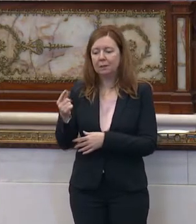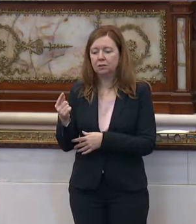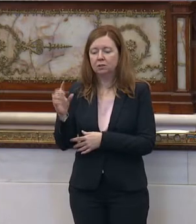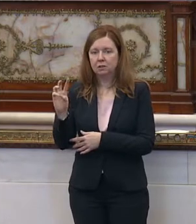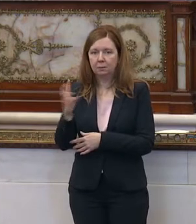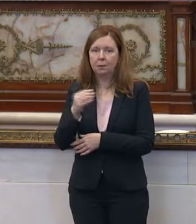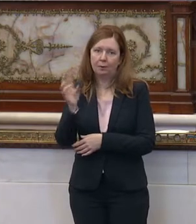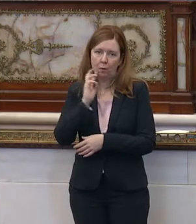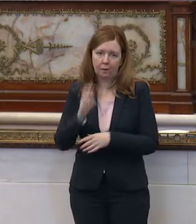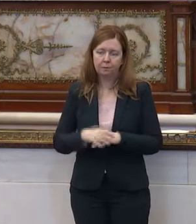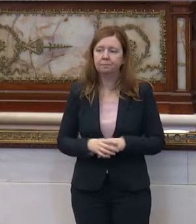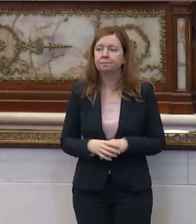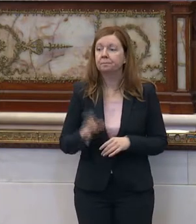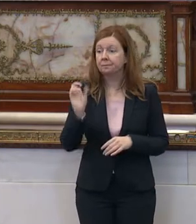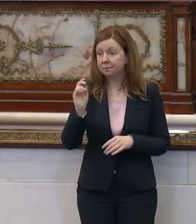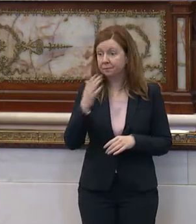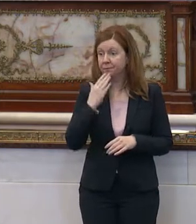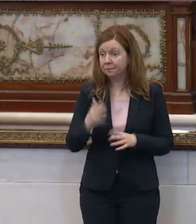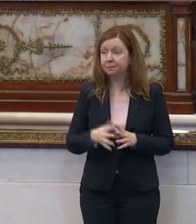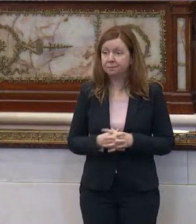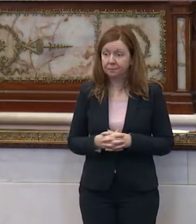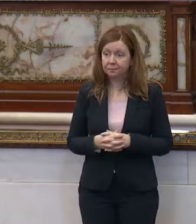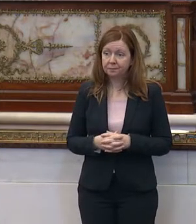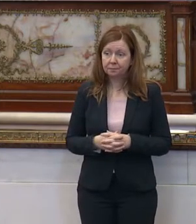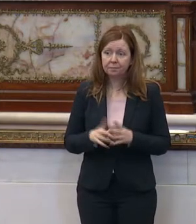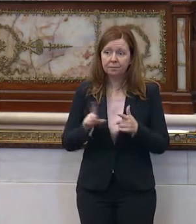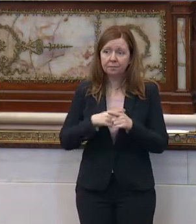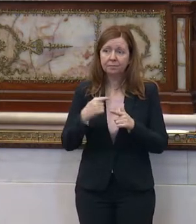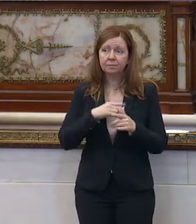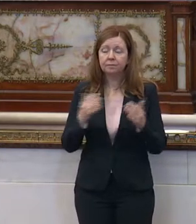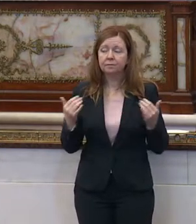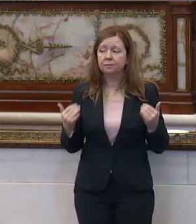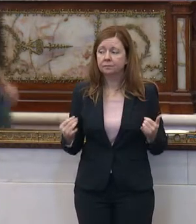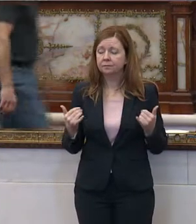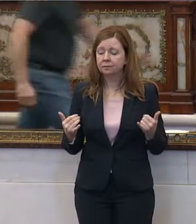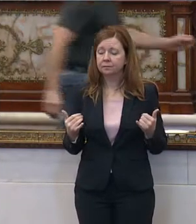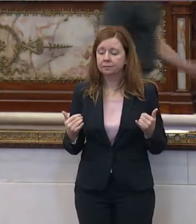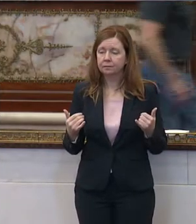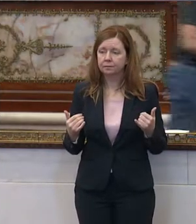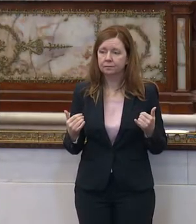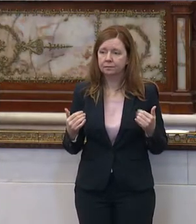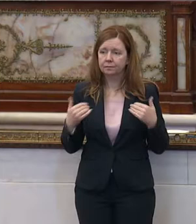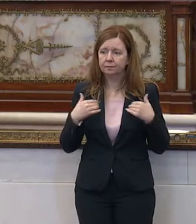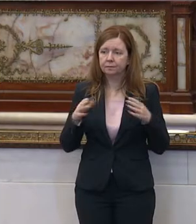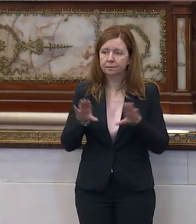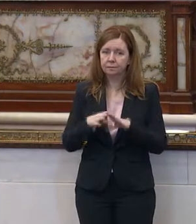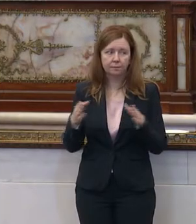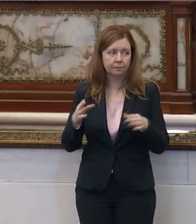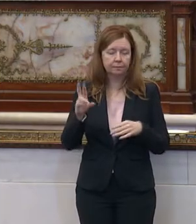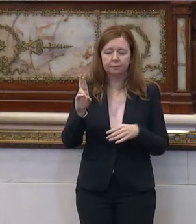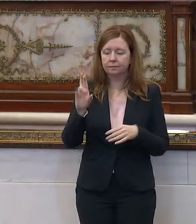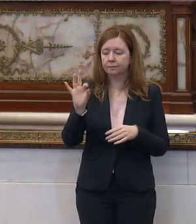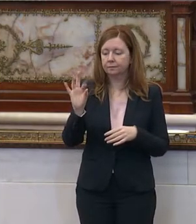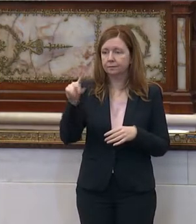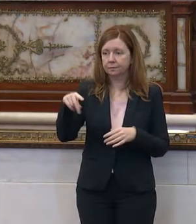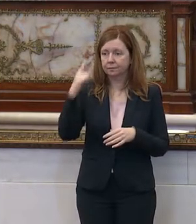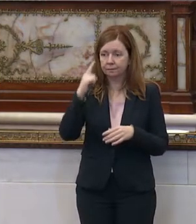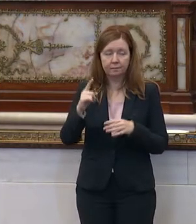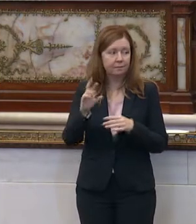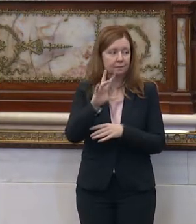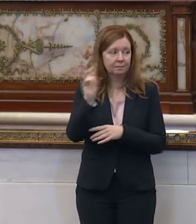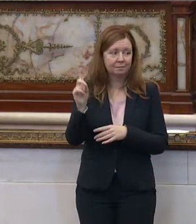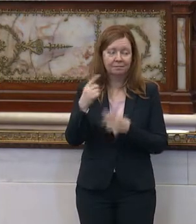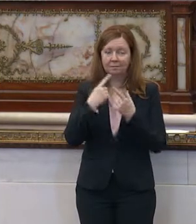water. Right. Okay. Thank you. And then we're currently have an open RFP for bond and